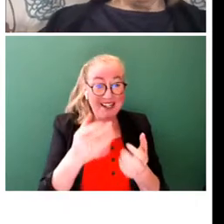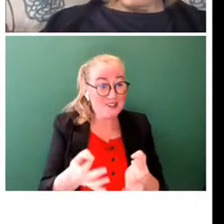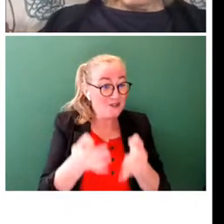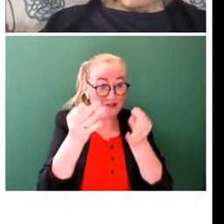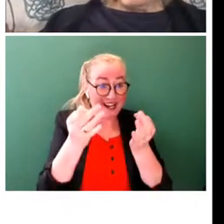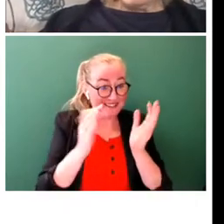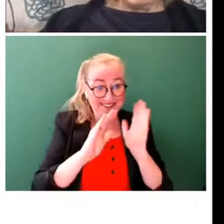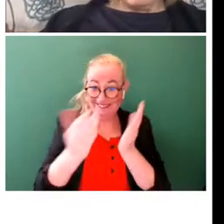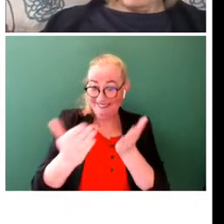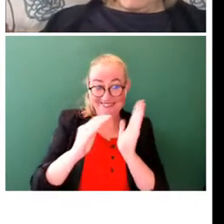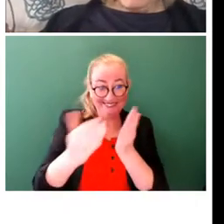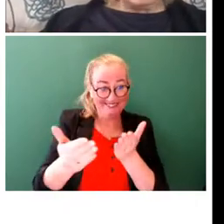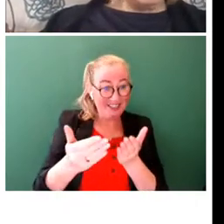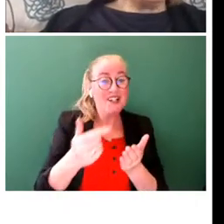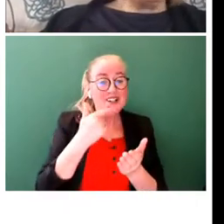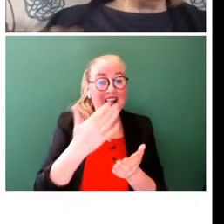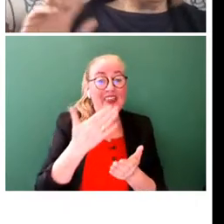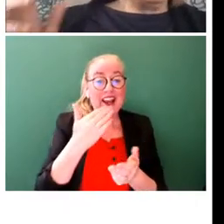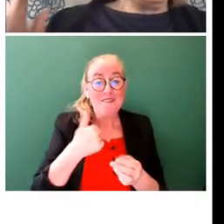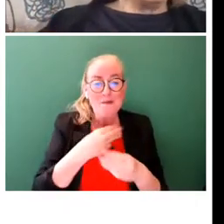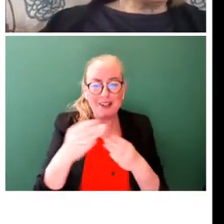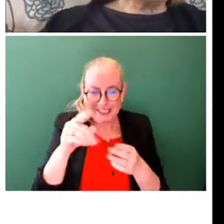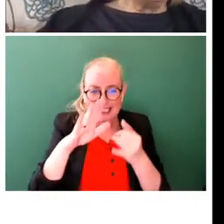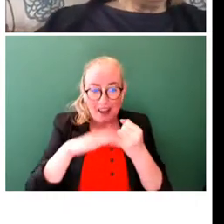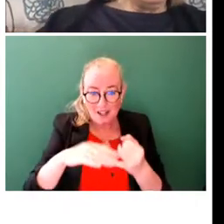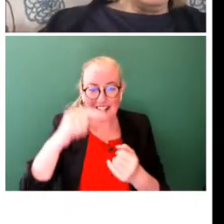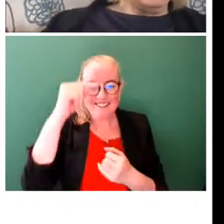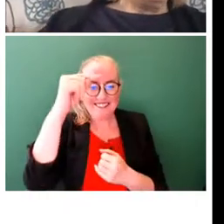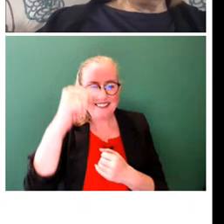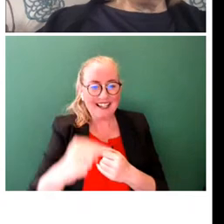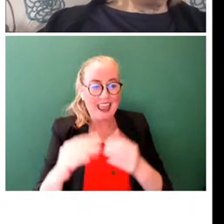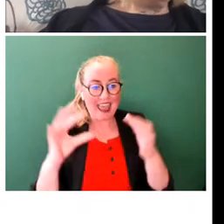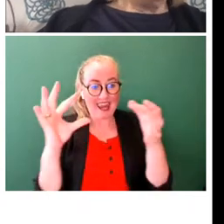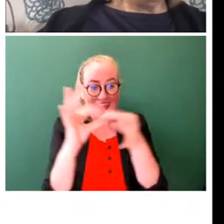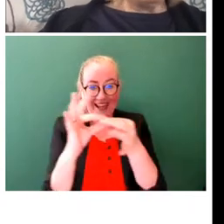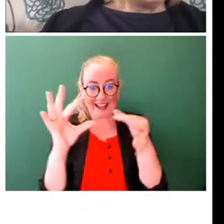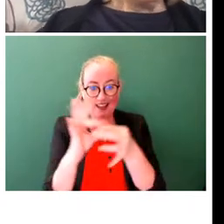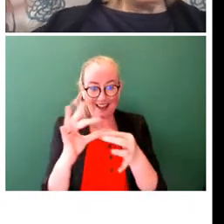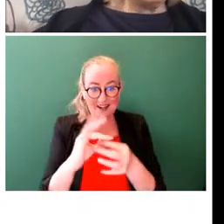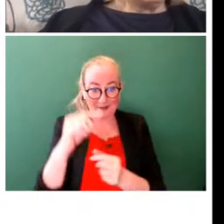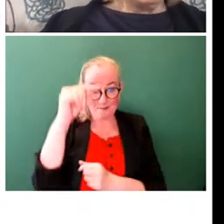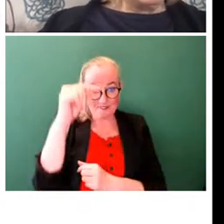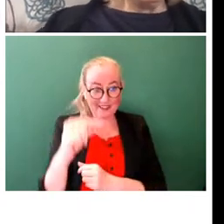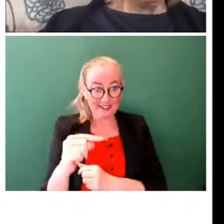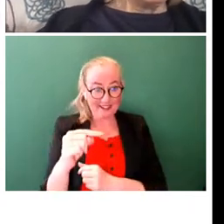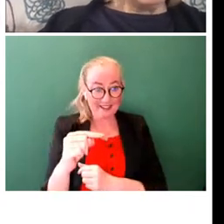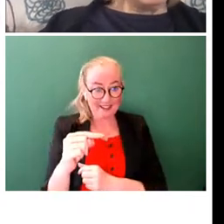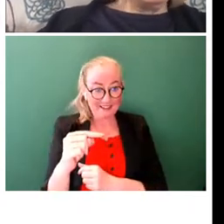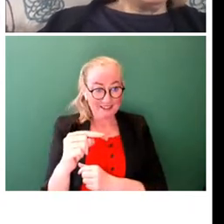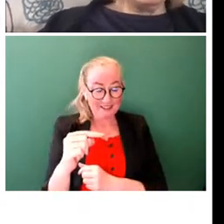So thank you very much. I think my last slide is just all my links. You can always,